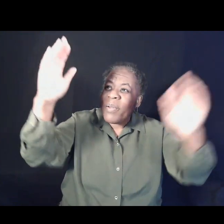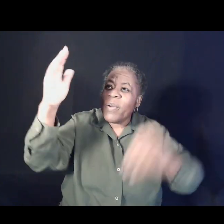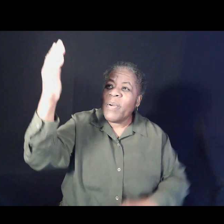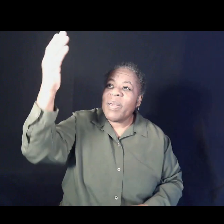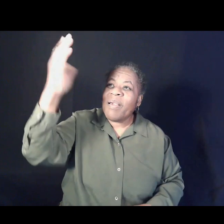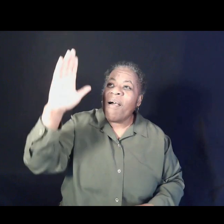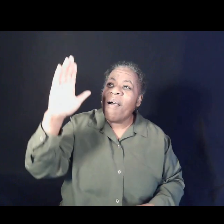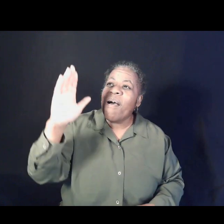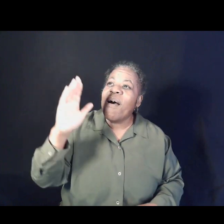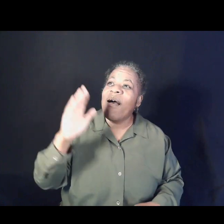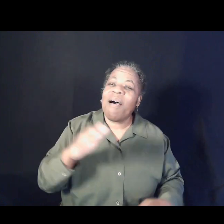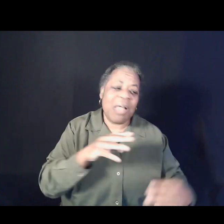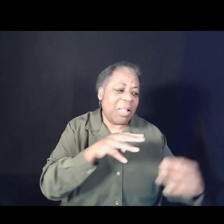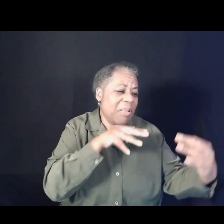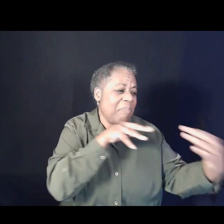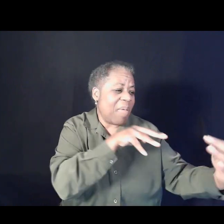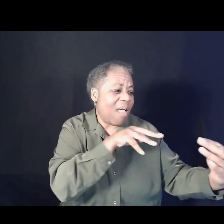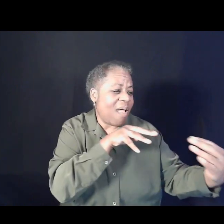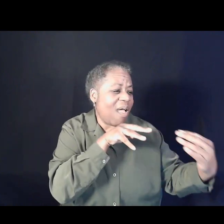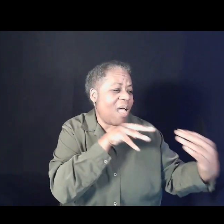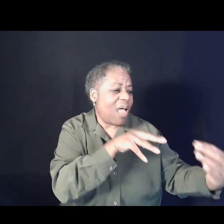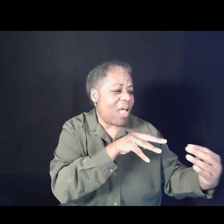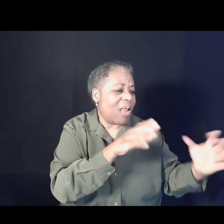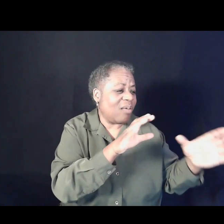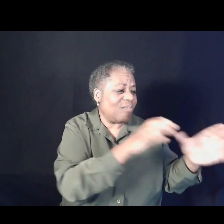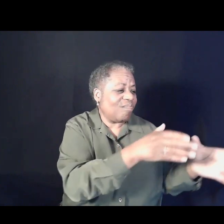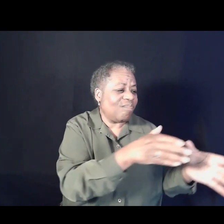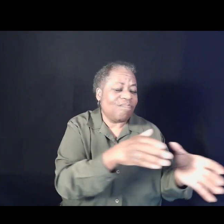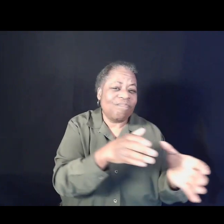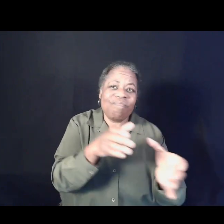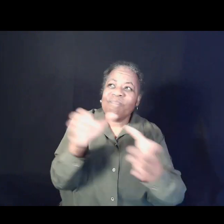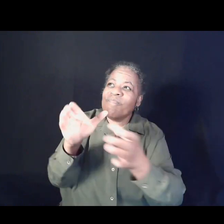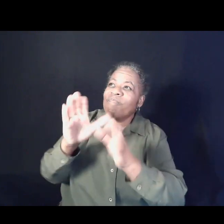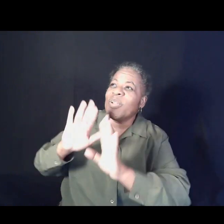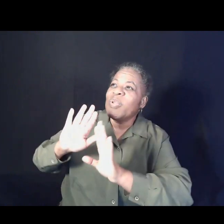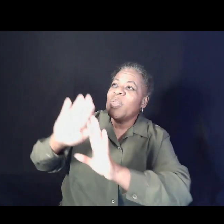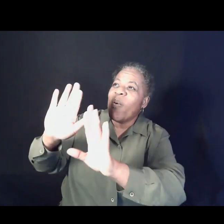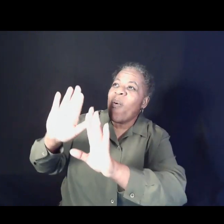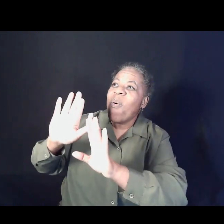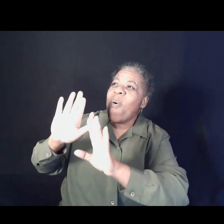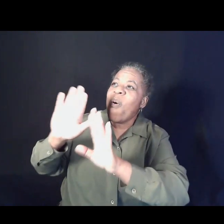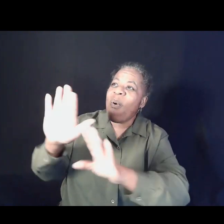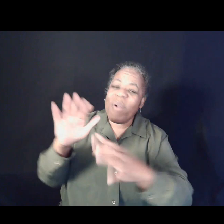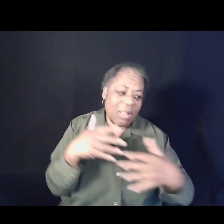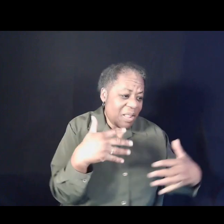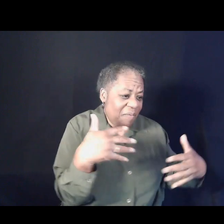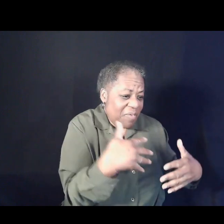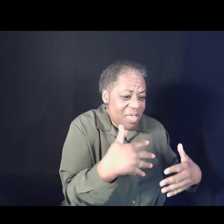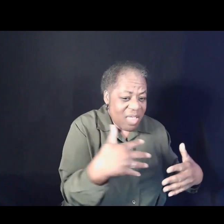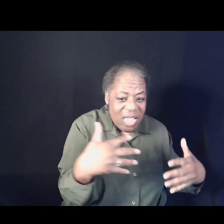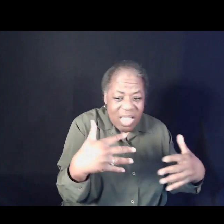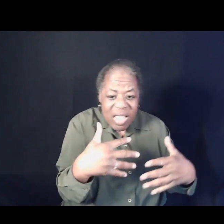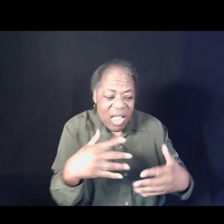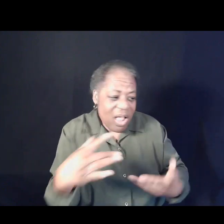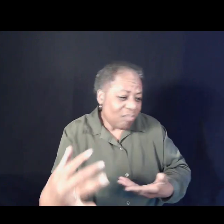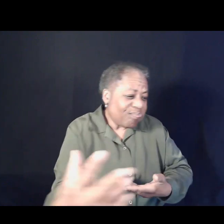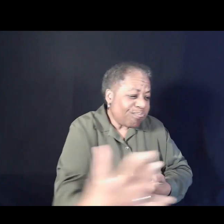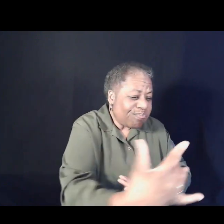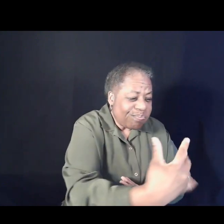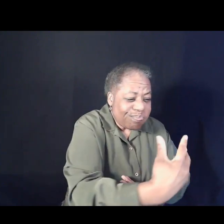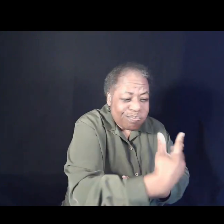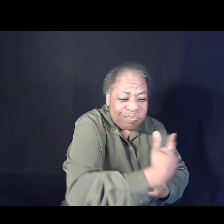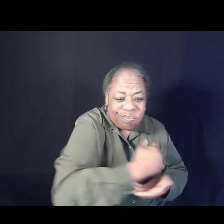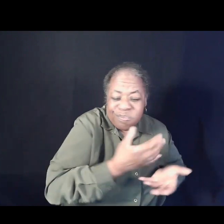Oh God, the battle belongs to you. And every fear I lay at your